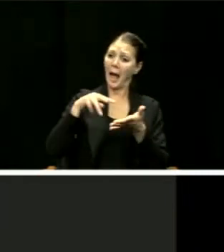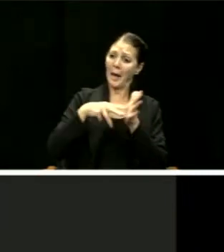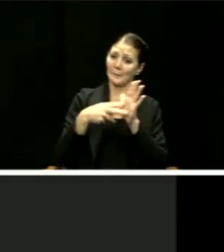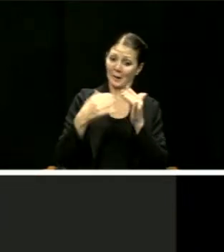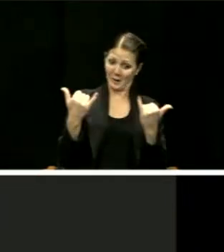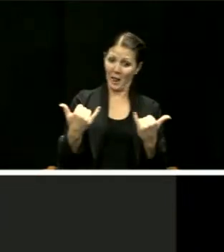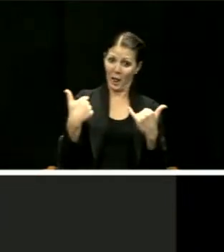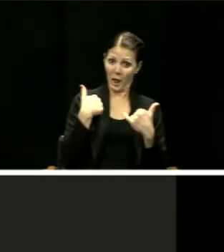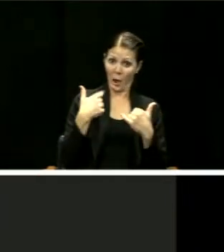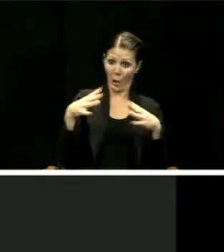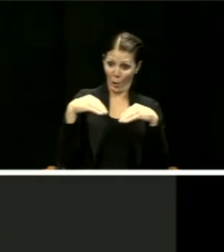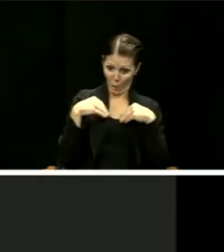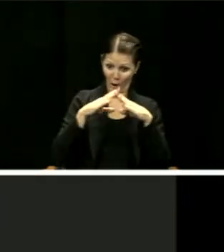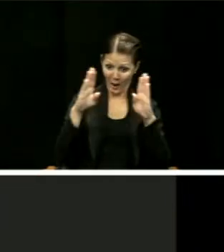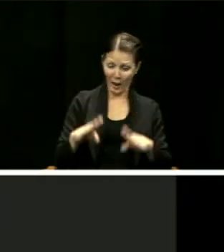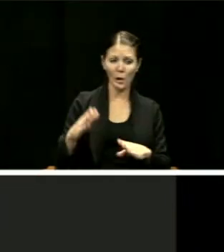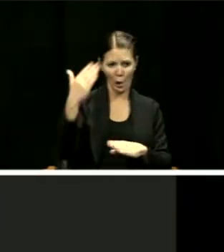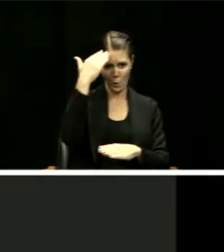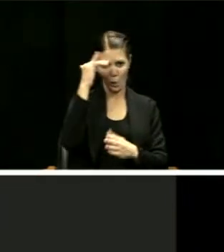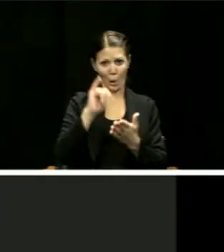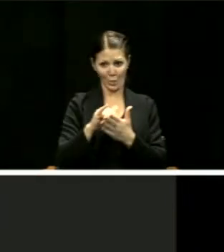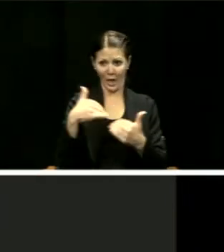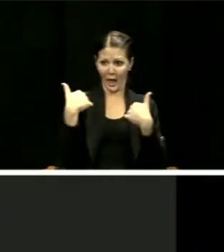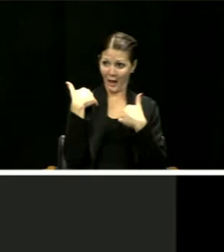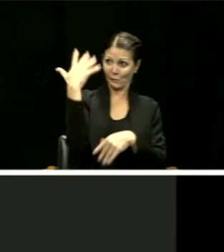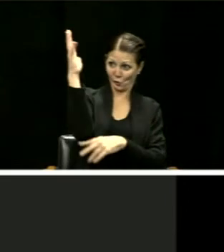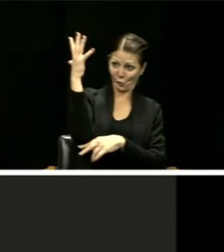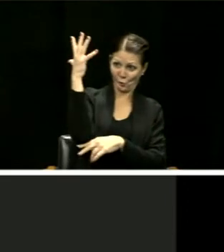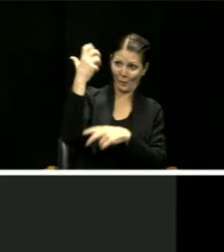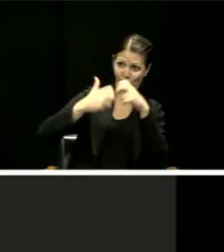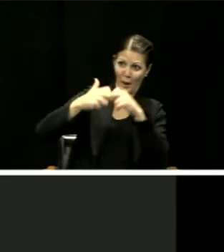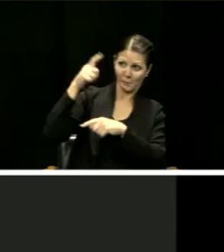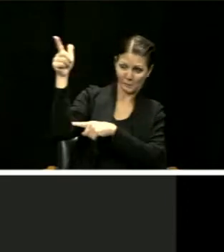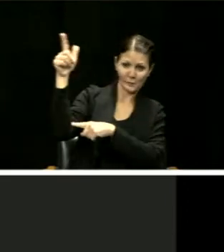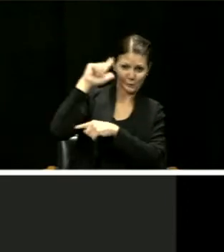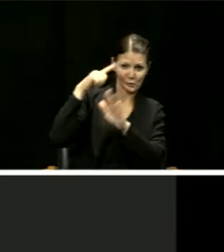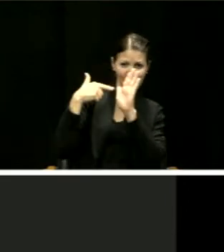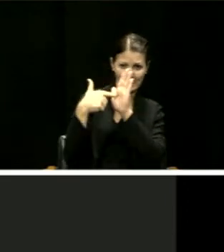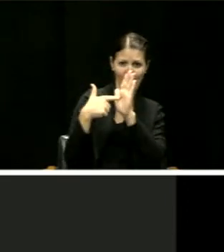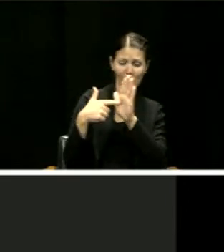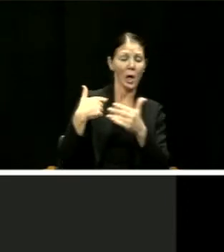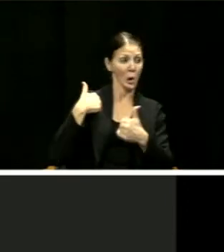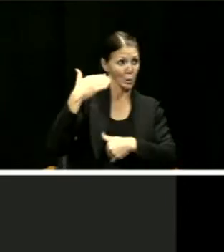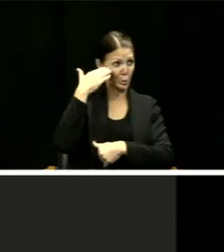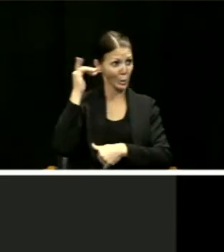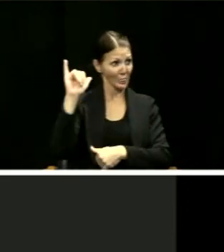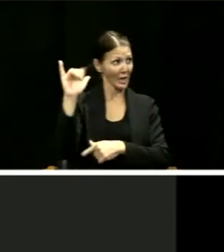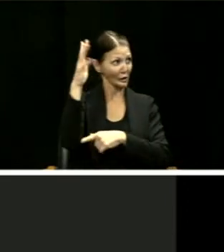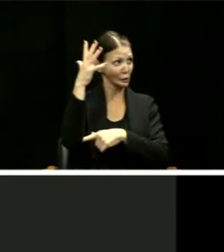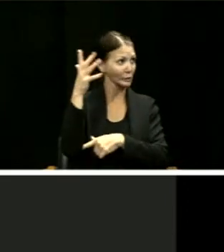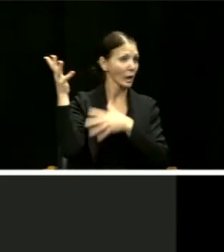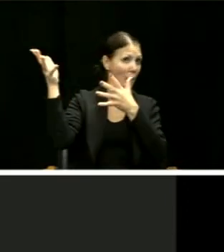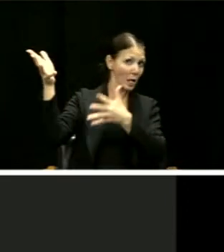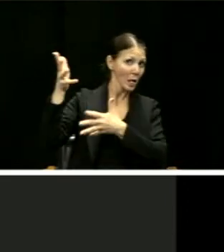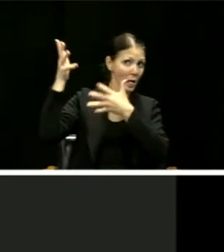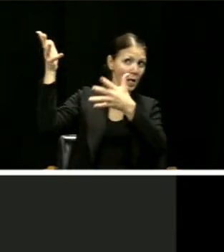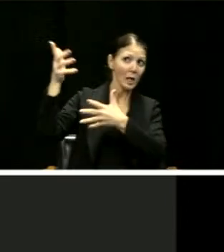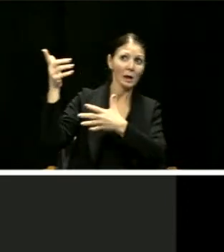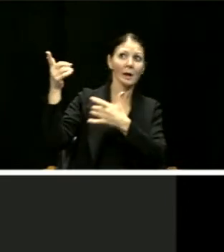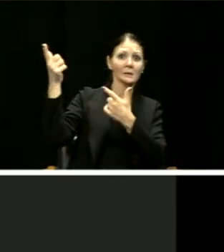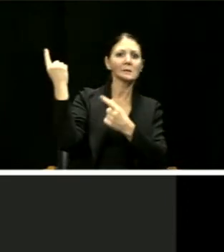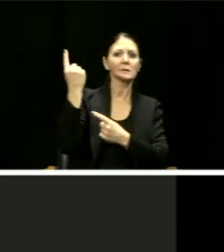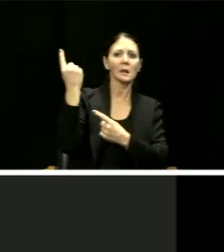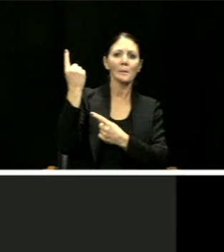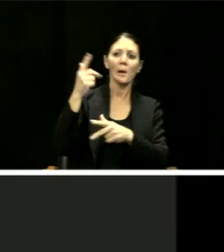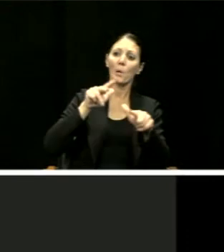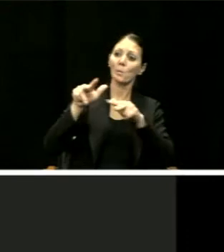aware that I have a problem with a tree in my property, and I know about the tree and it's hanging over somebody, and somebody